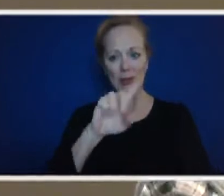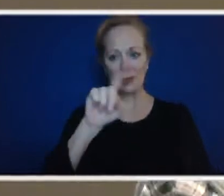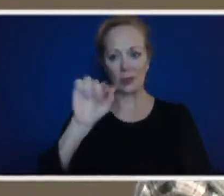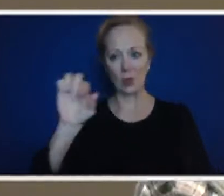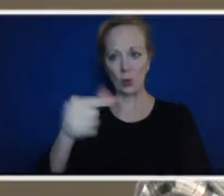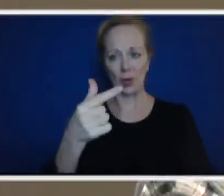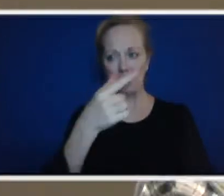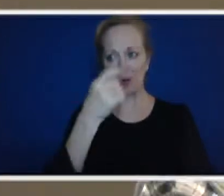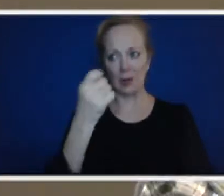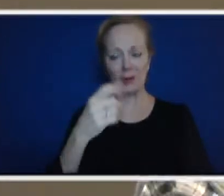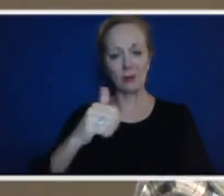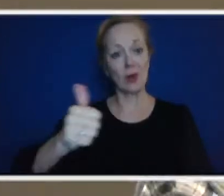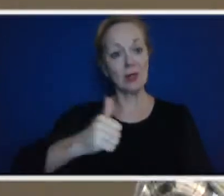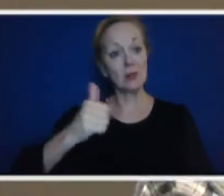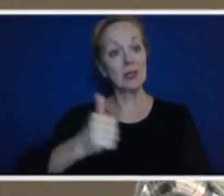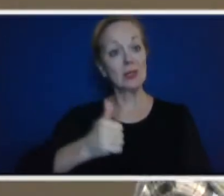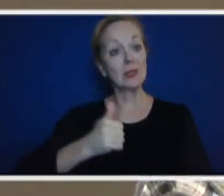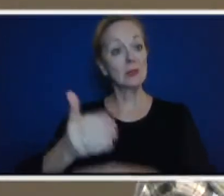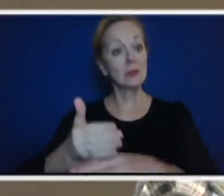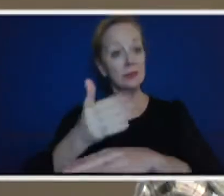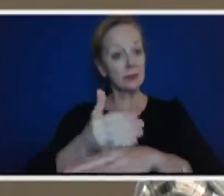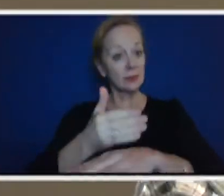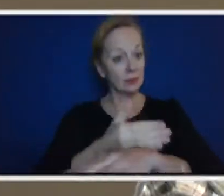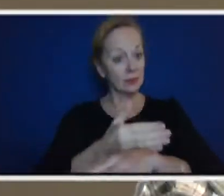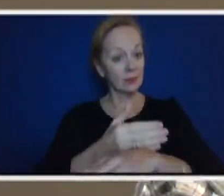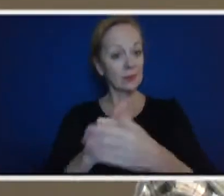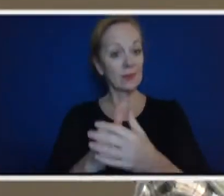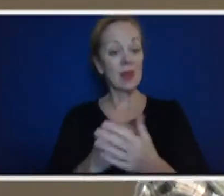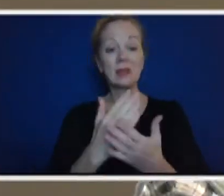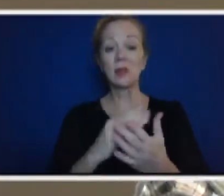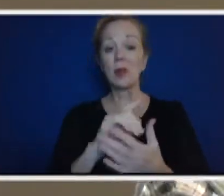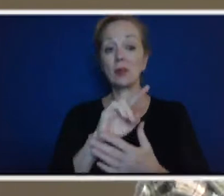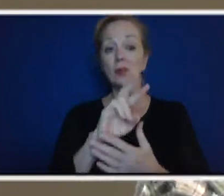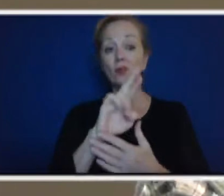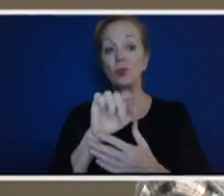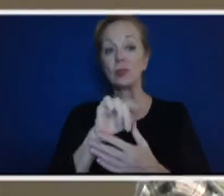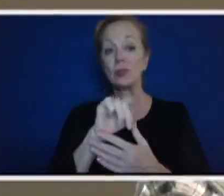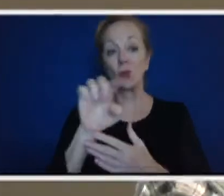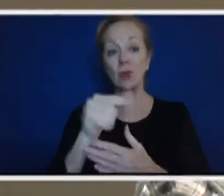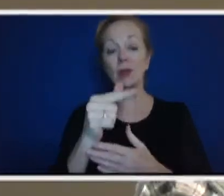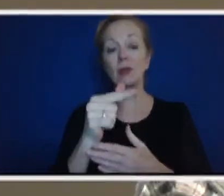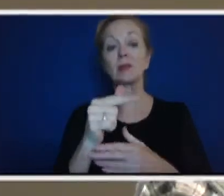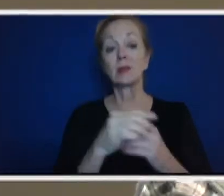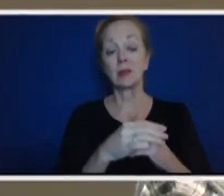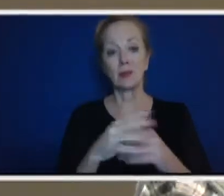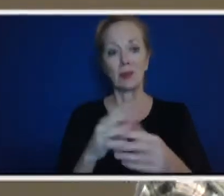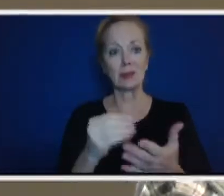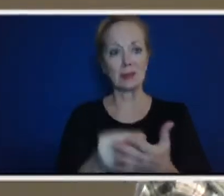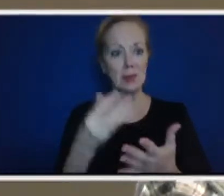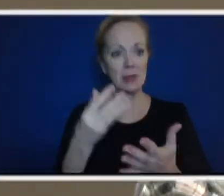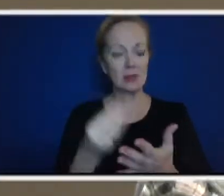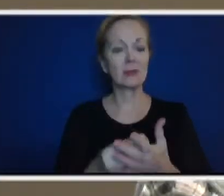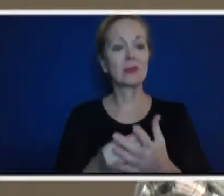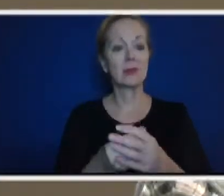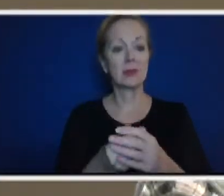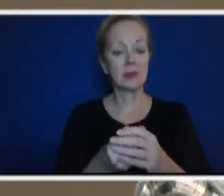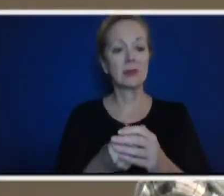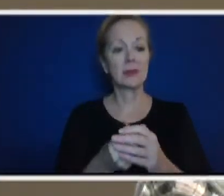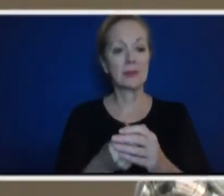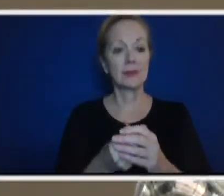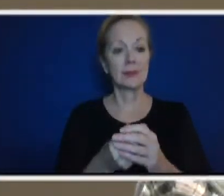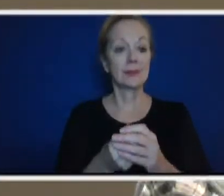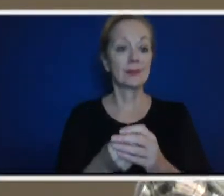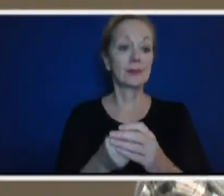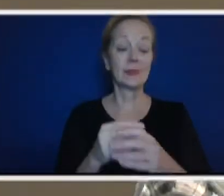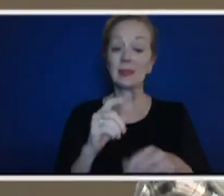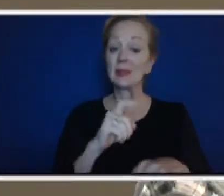transportation improvements, and certainly rezonings are expensive. And it's